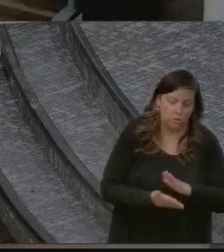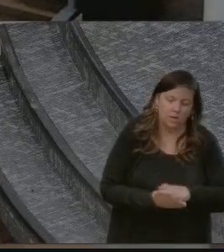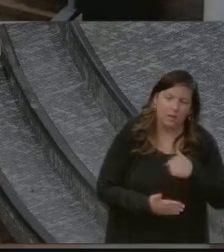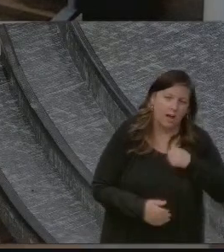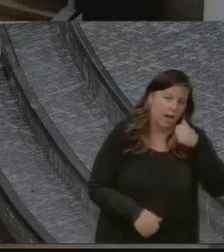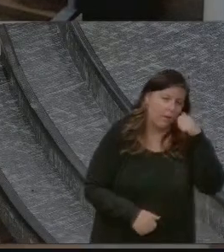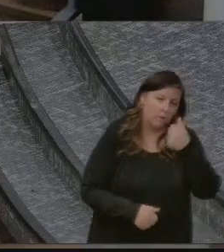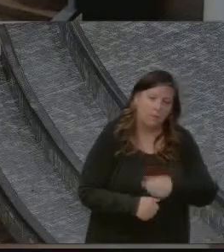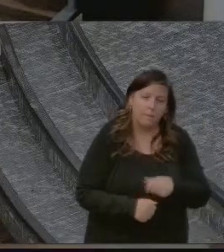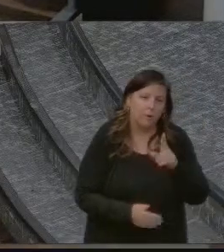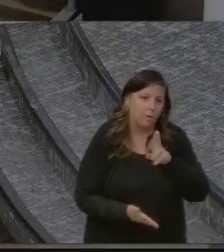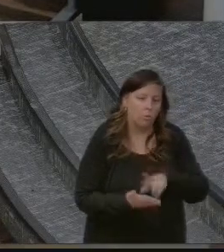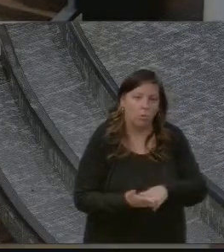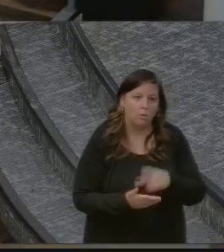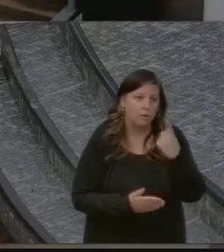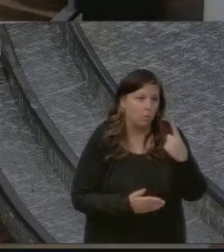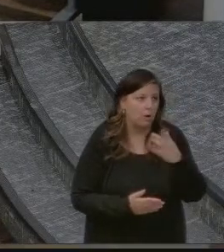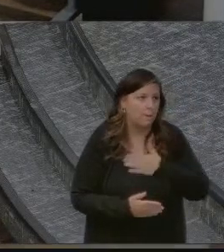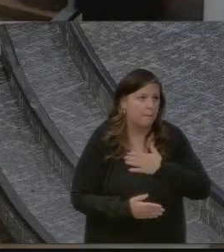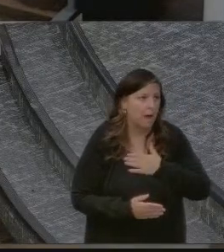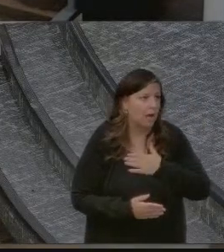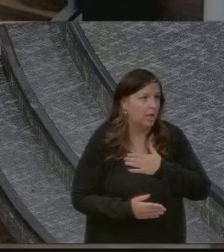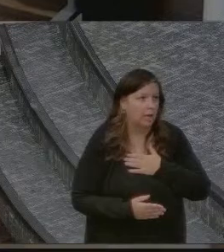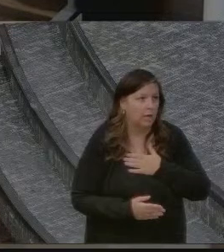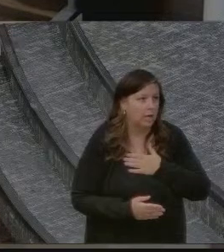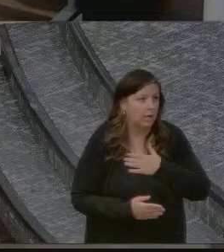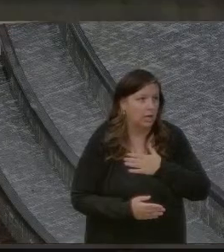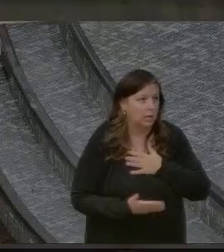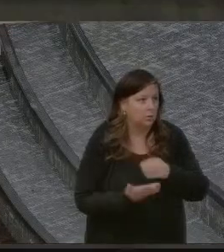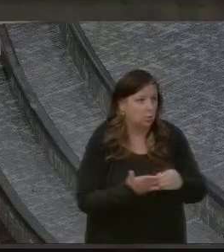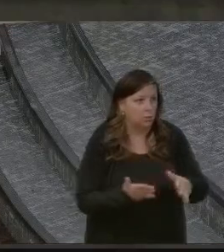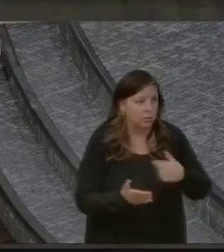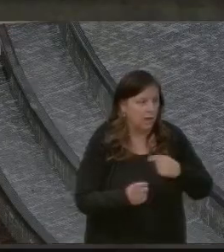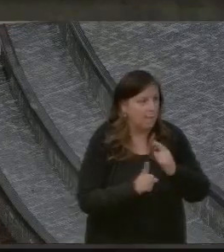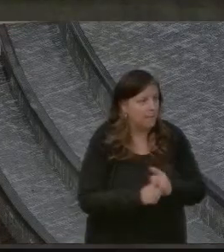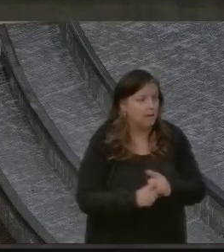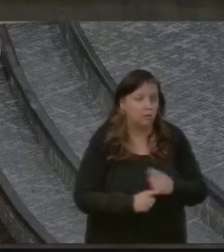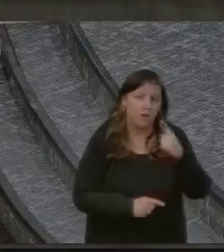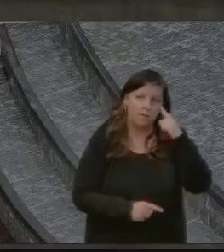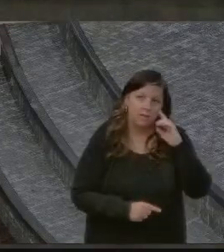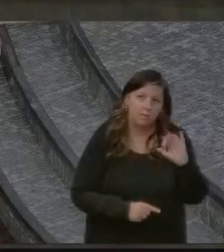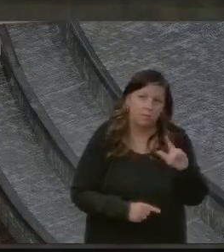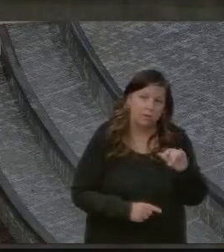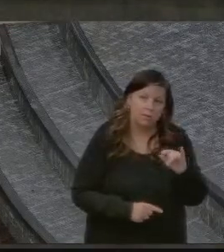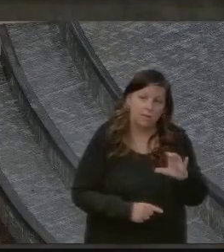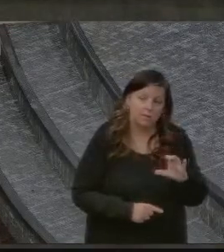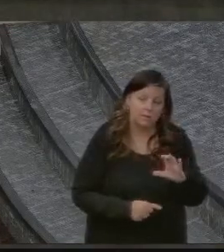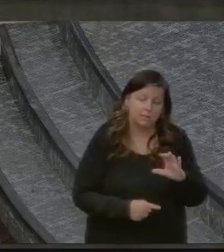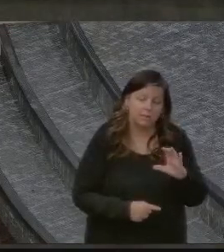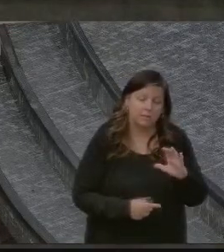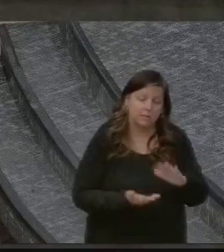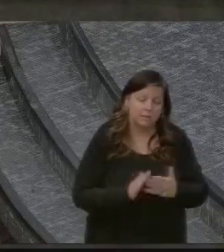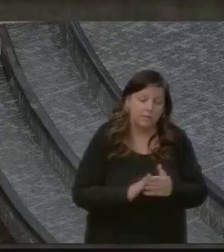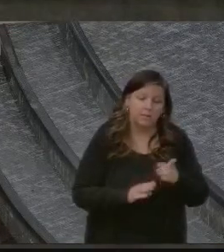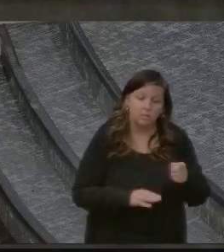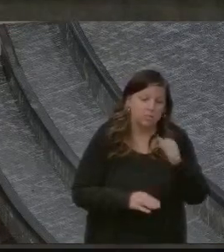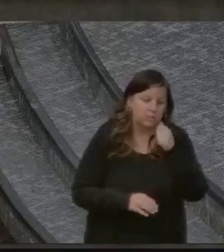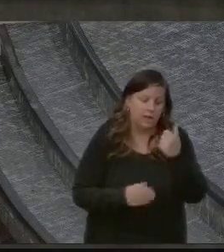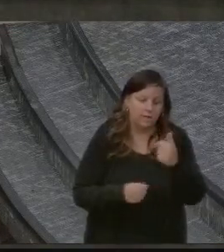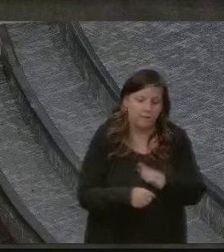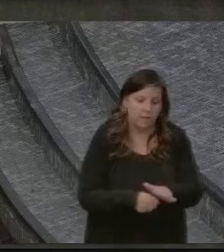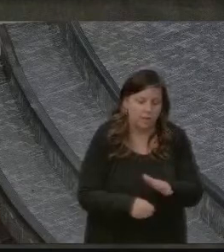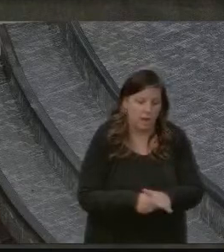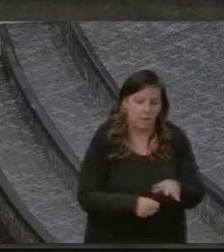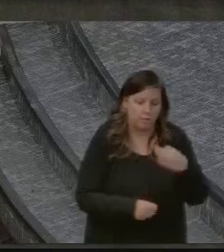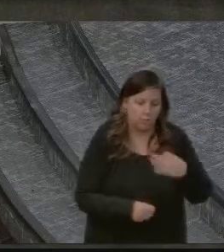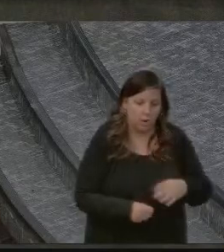Foothills. I'm pretty sure it was Foothills or Classic City, I can't remember now. At any rate, she didn't have enough credits to graduate. She wasn't going to have